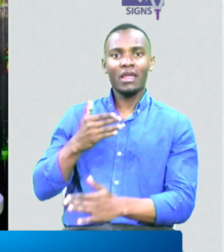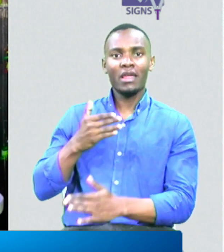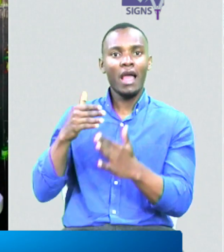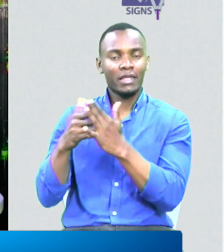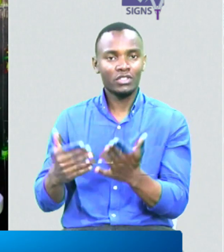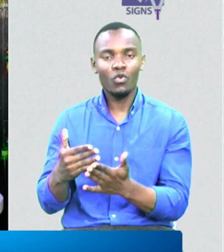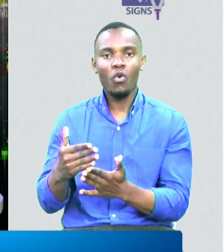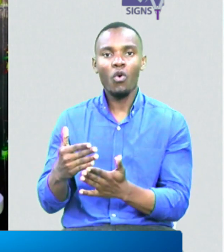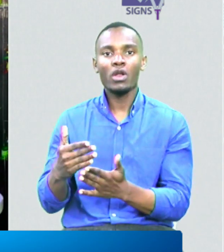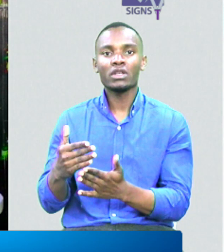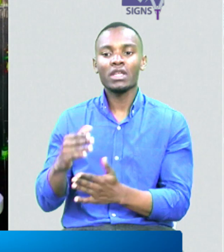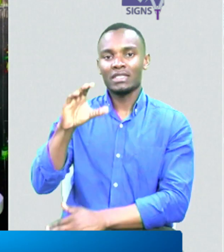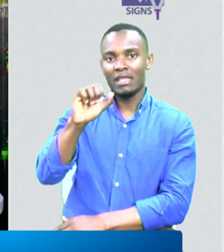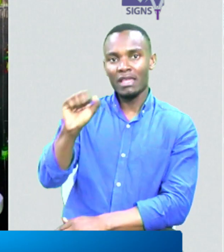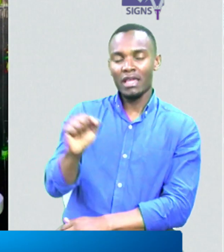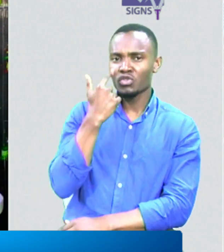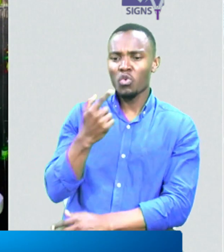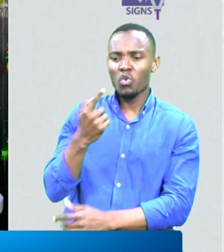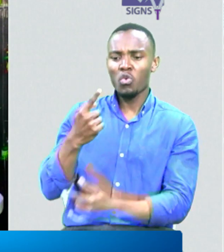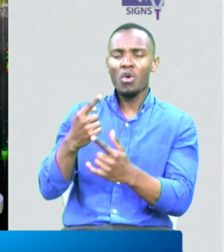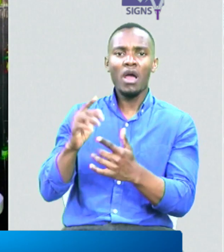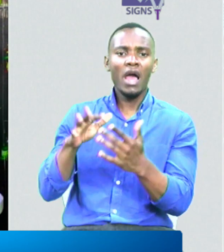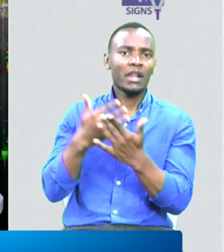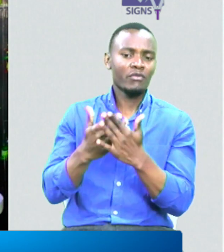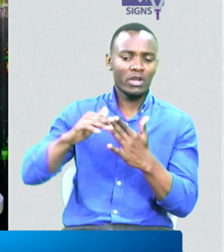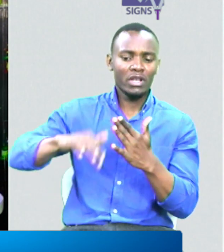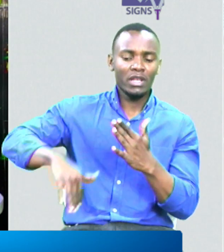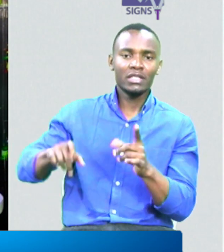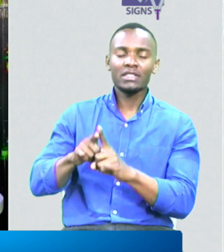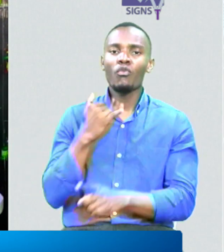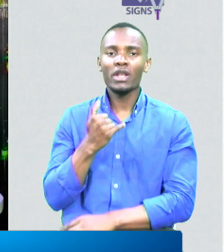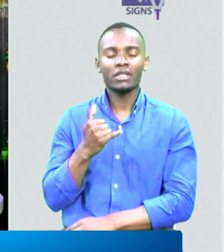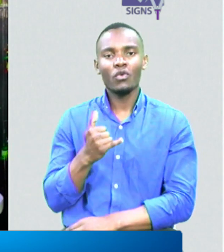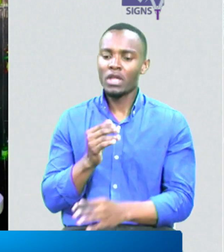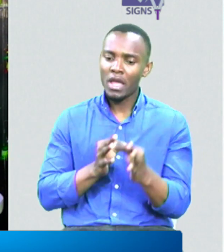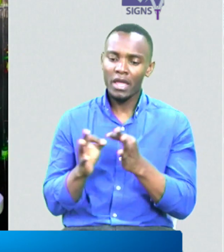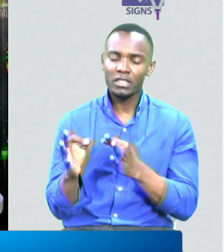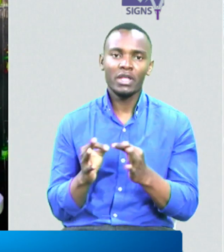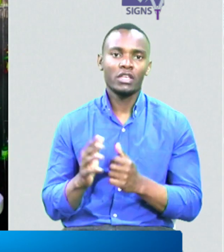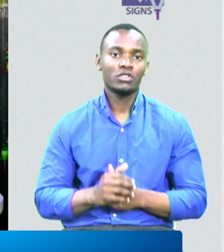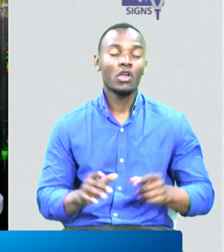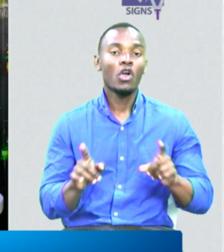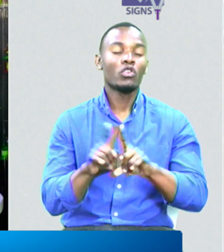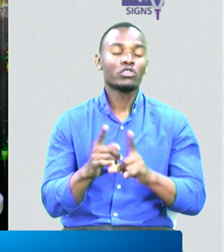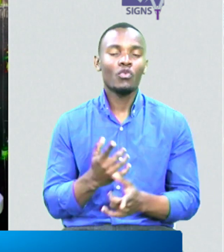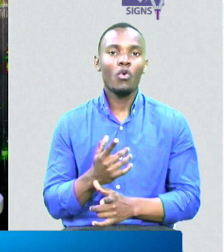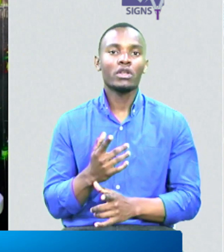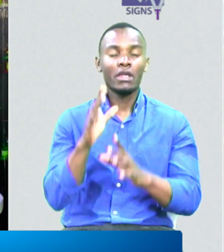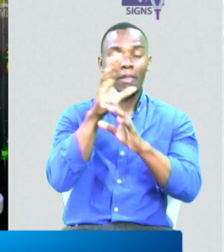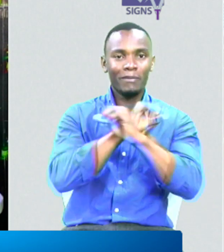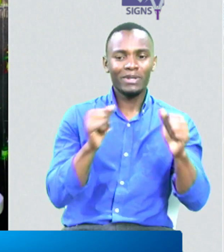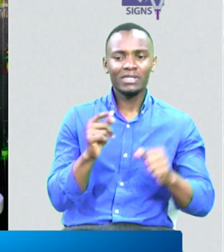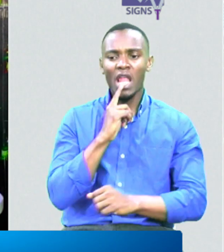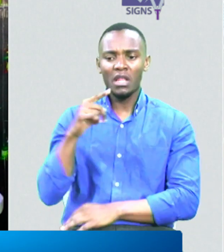Ruto expressed his resentment at senior cabinet members who failed to keep time and arrived late, demanding a